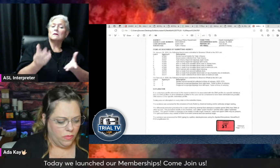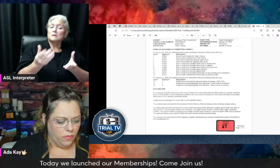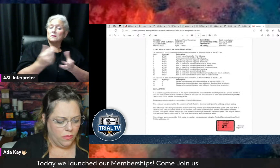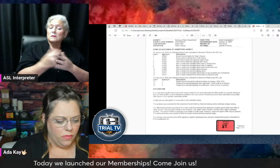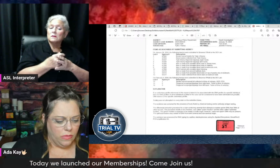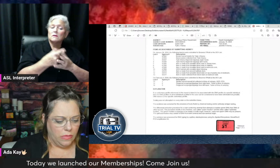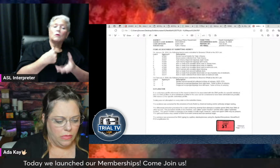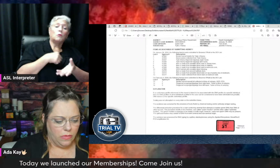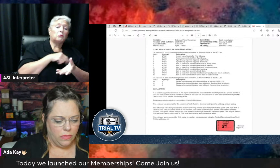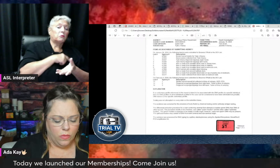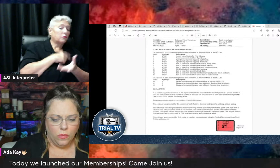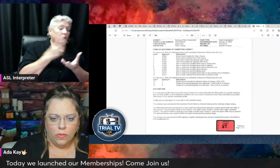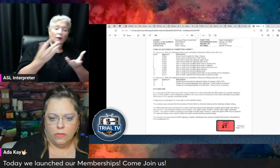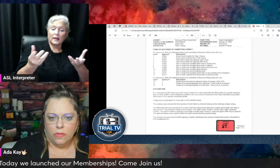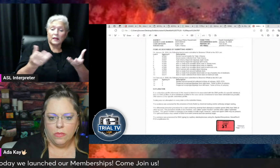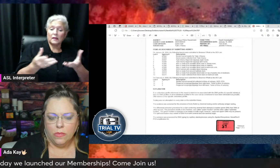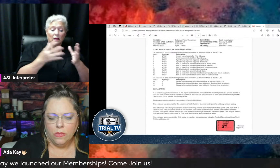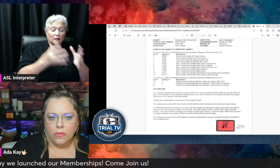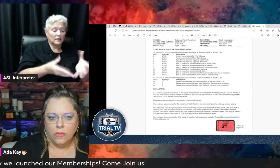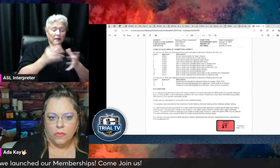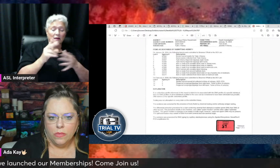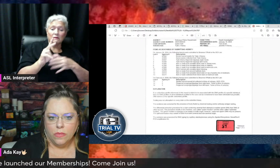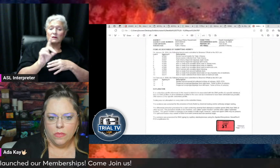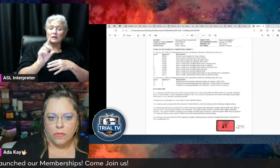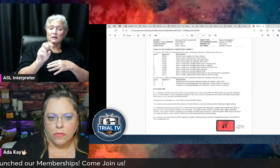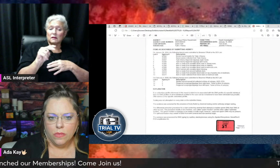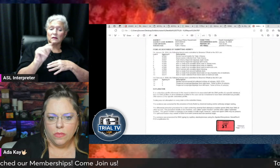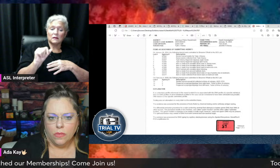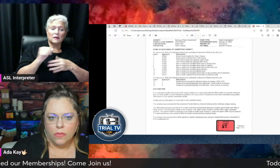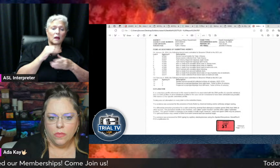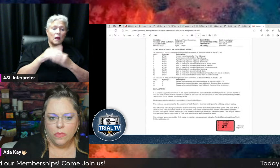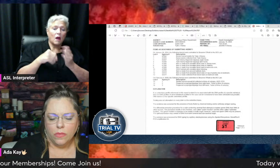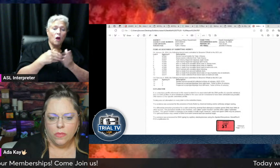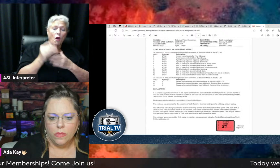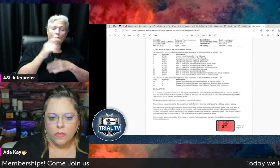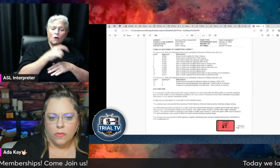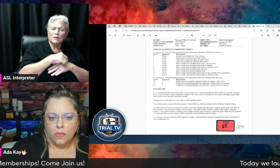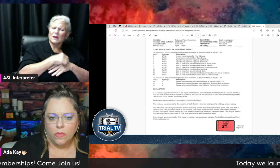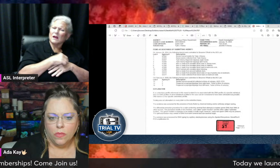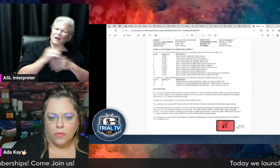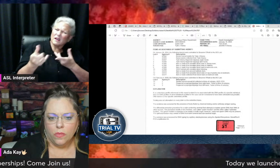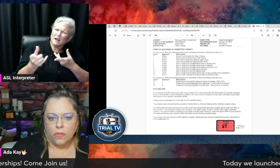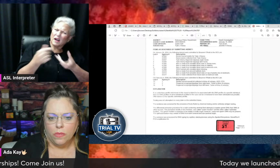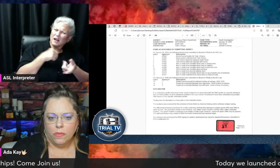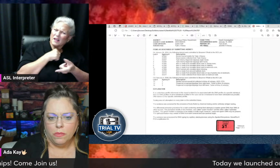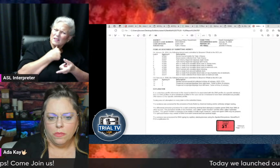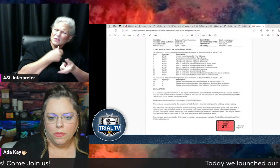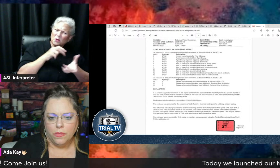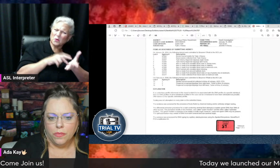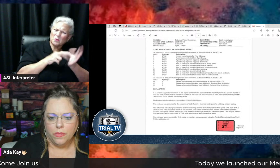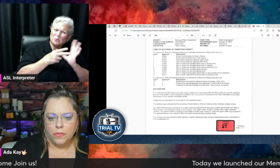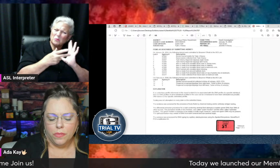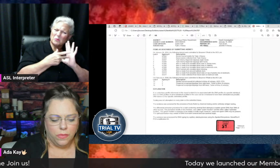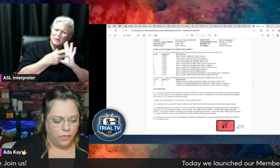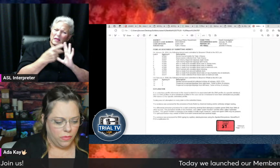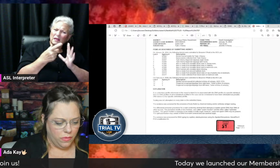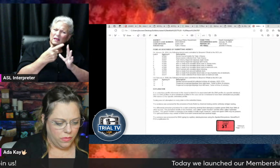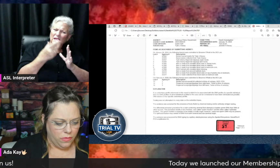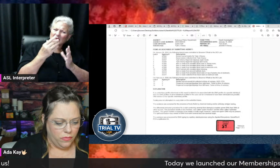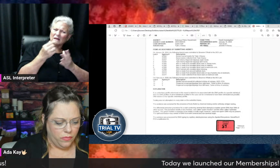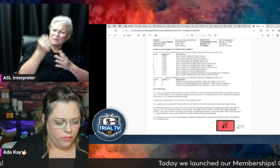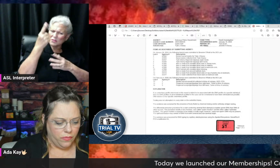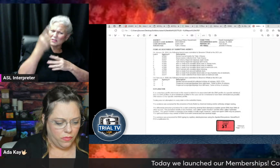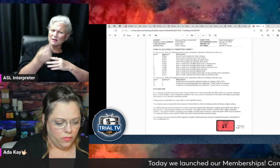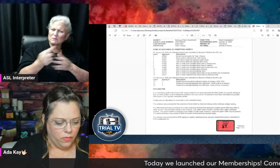excrete DNA pretty much all the time, don't we? I'm not sure what you mean by excrete. Well, for example,